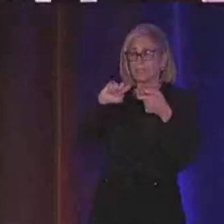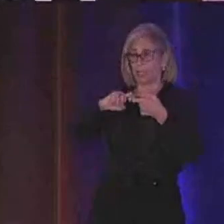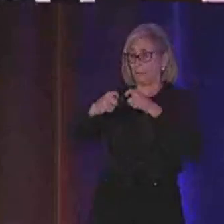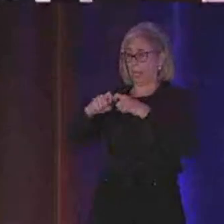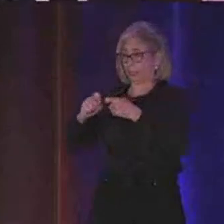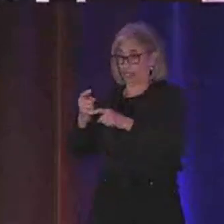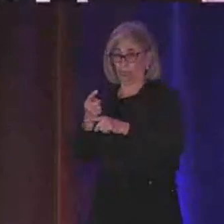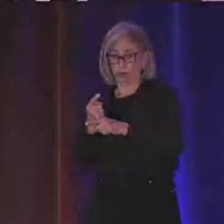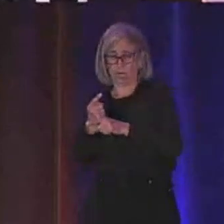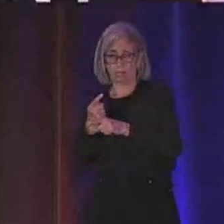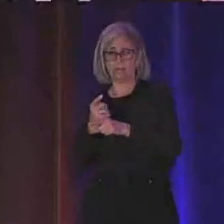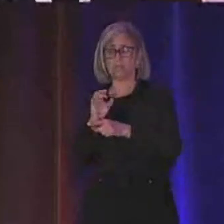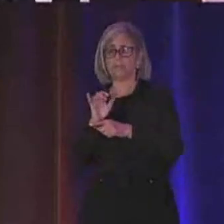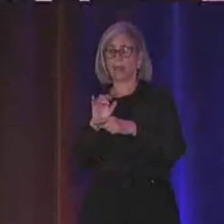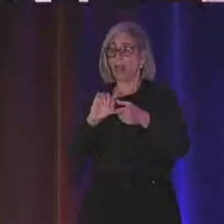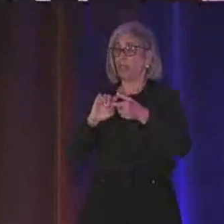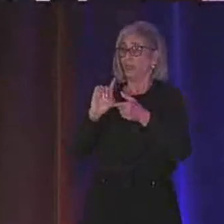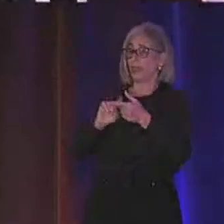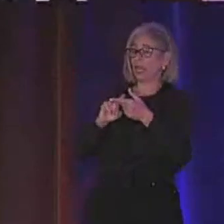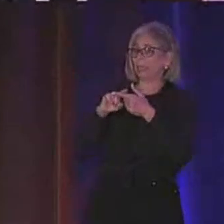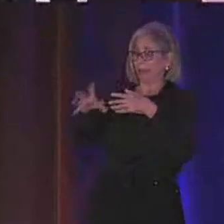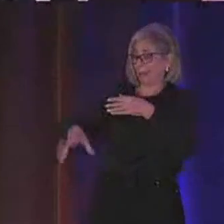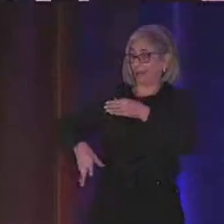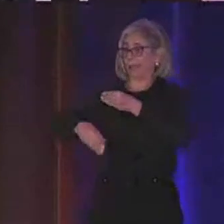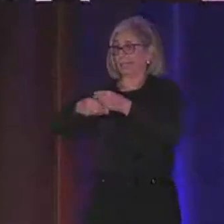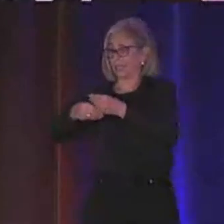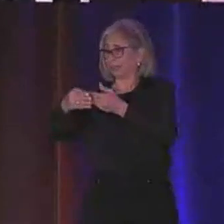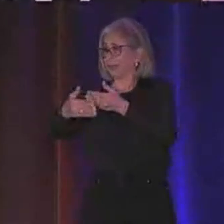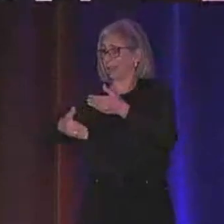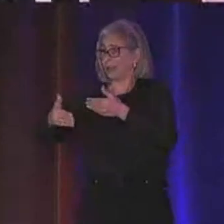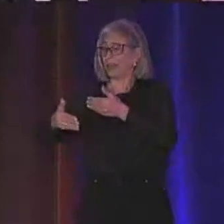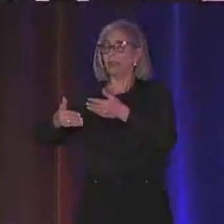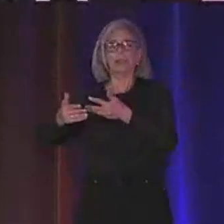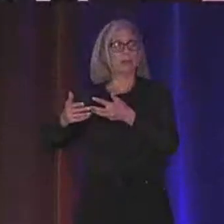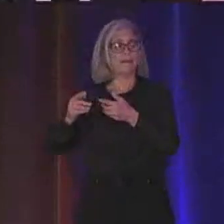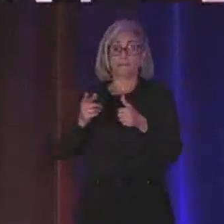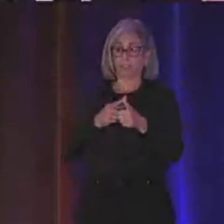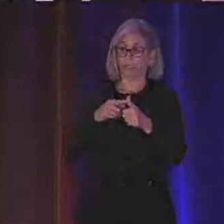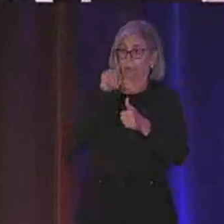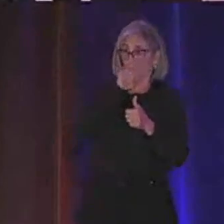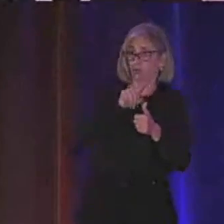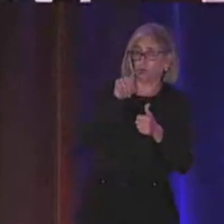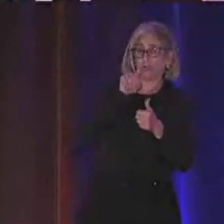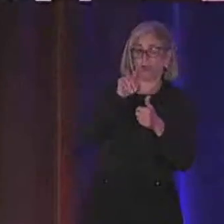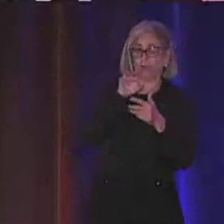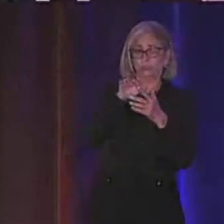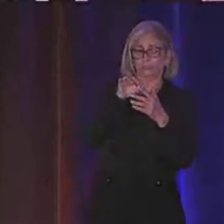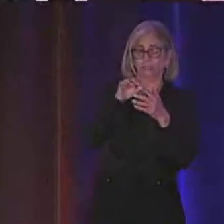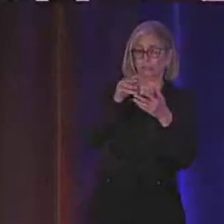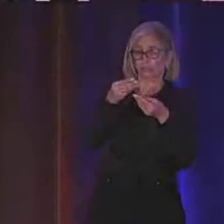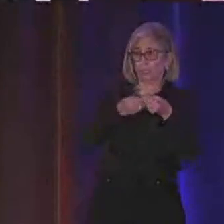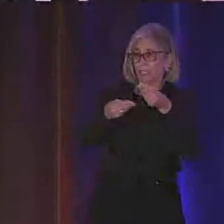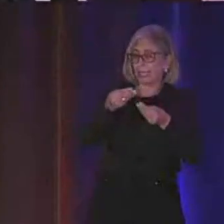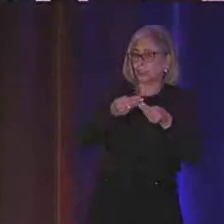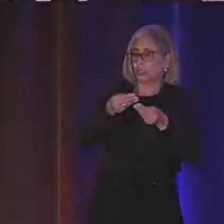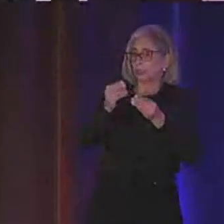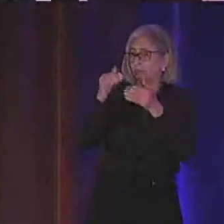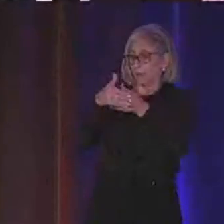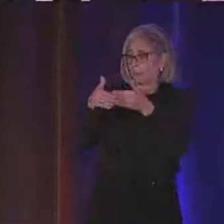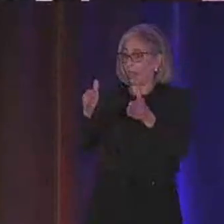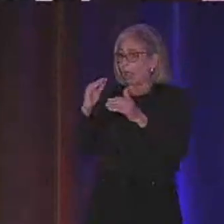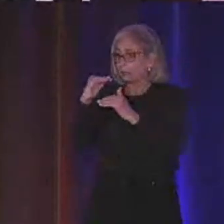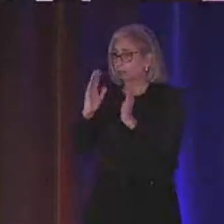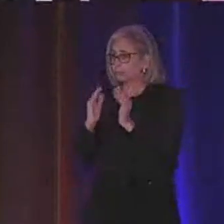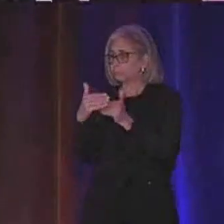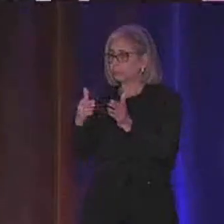right? Then extending this. So first we have, right, circles, transactions, cubes, blocks,